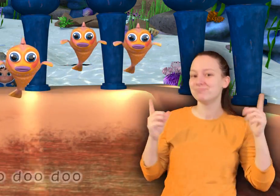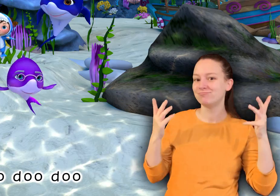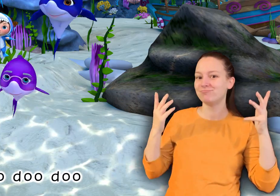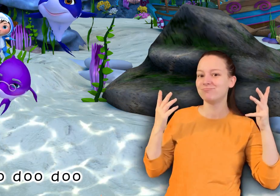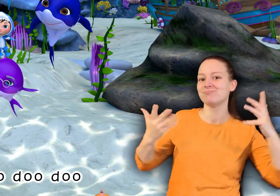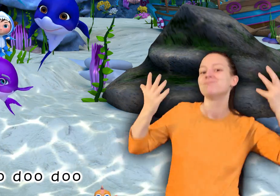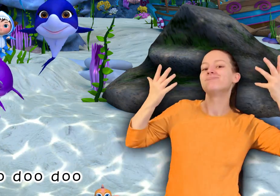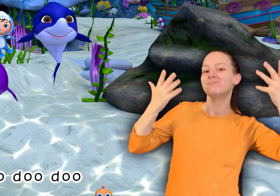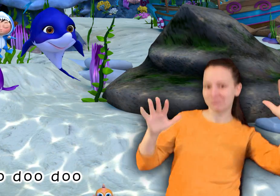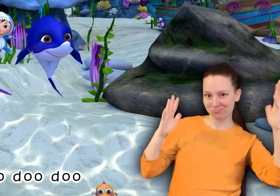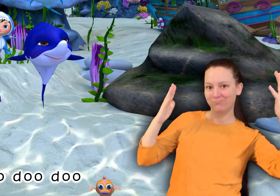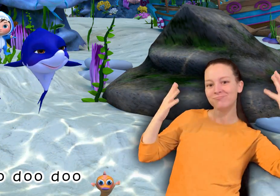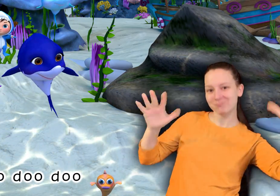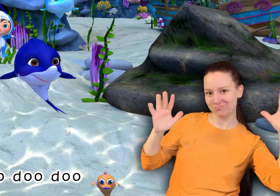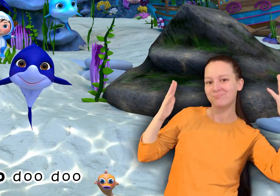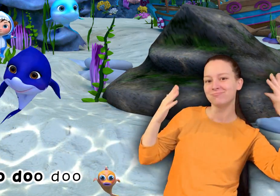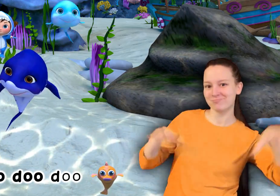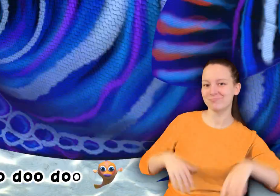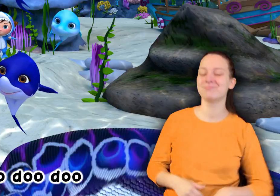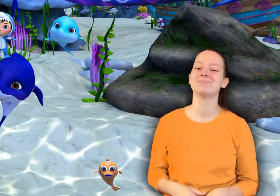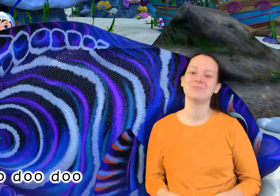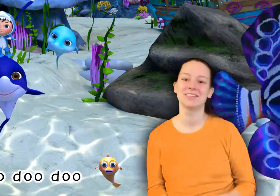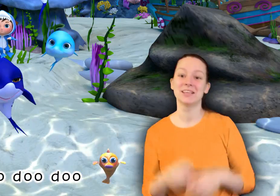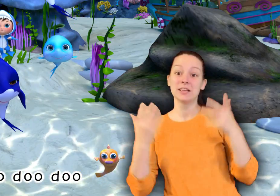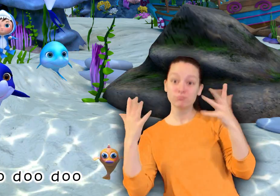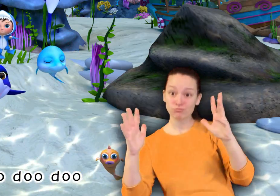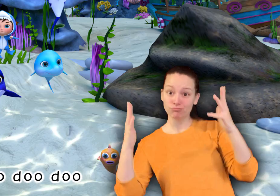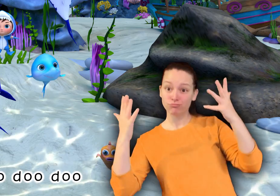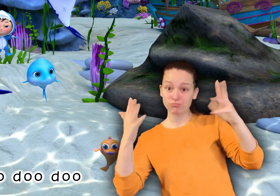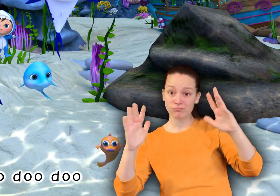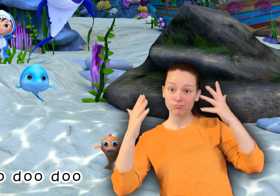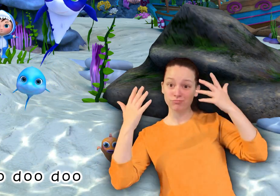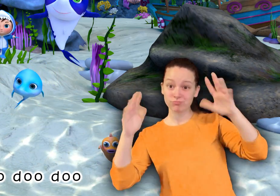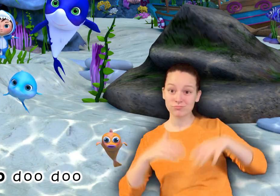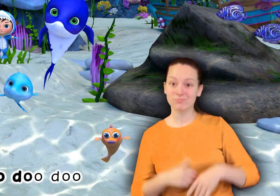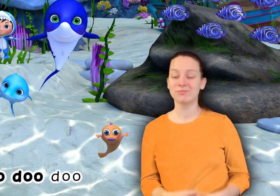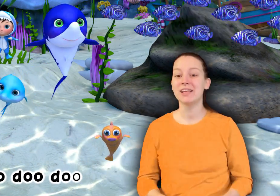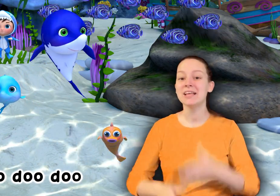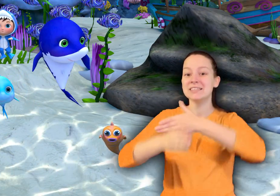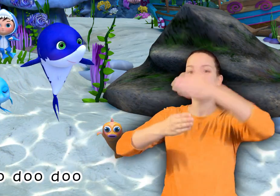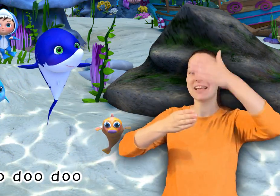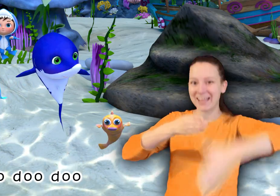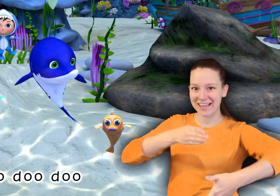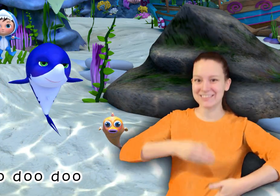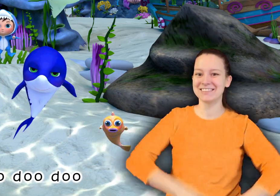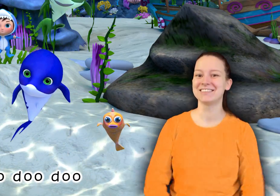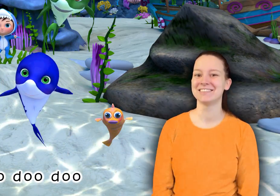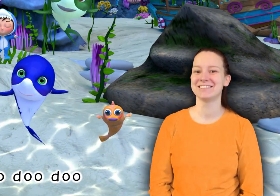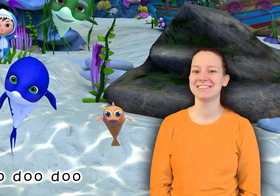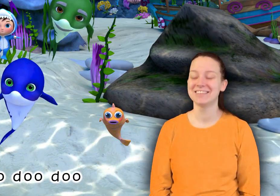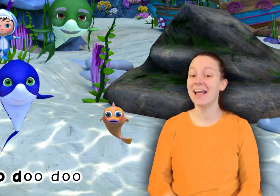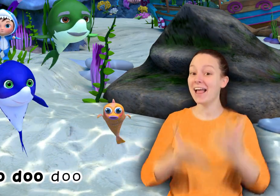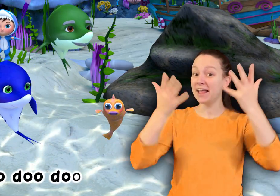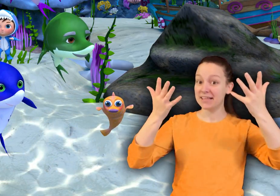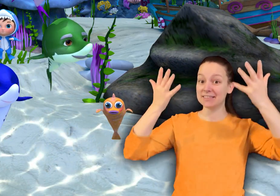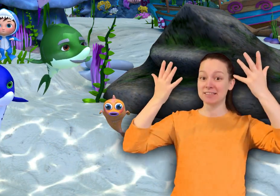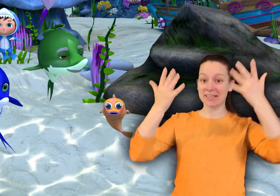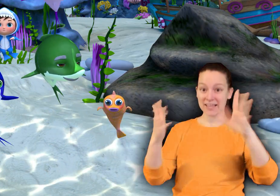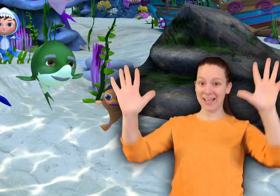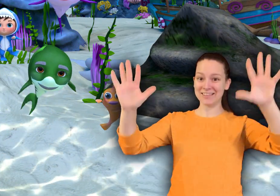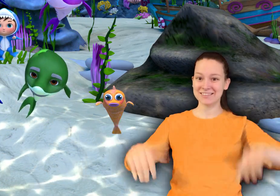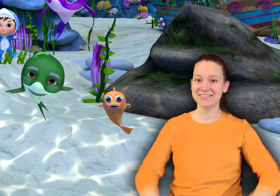last It's The End do do do do it's the end do do do it's the end do do do